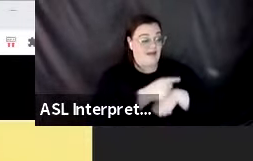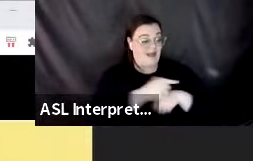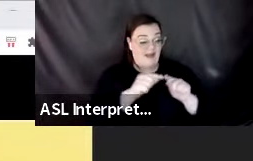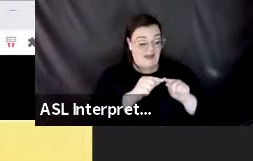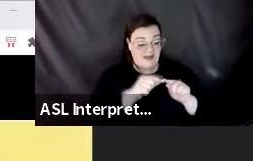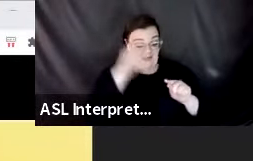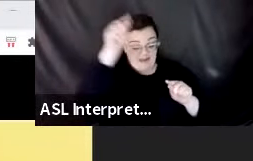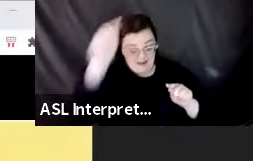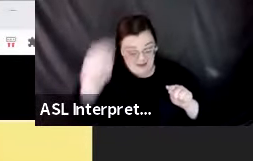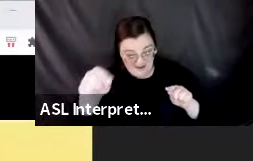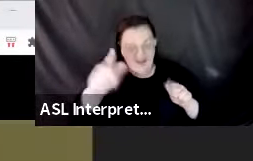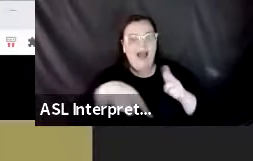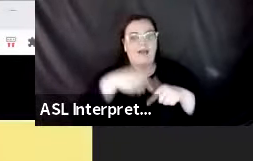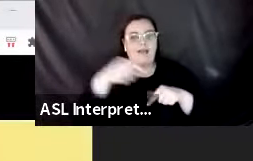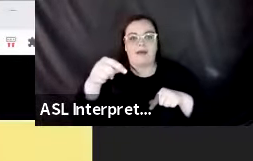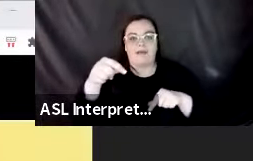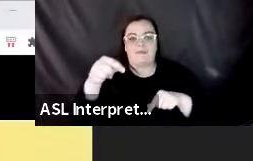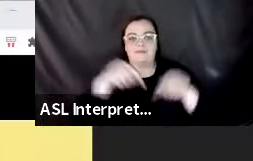months.